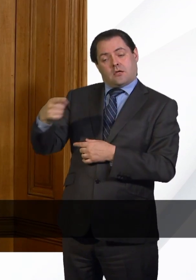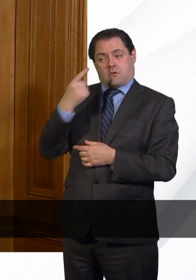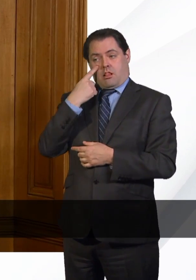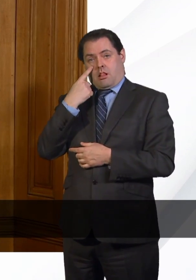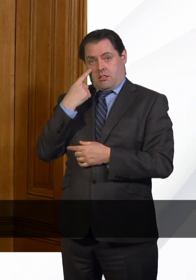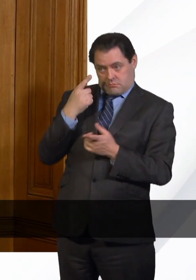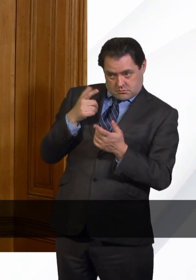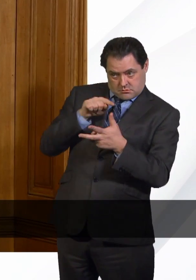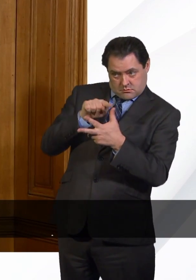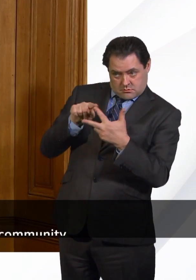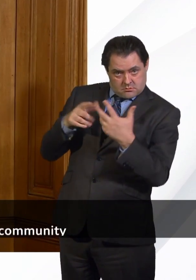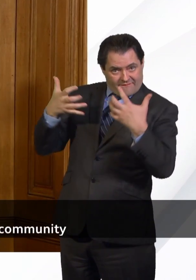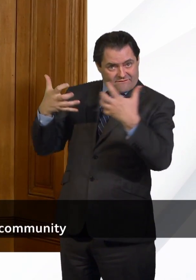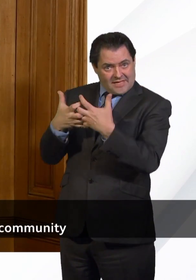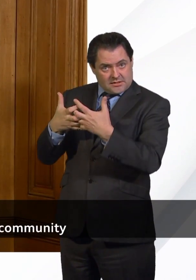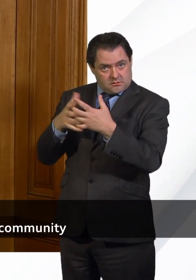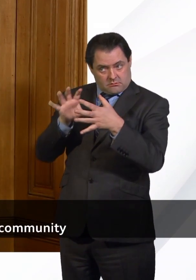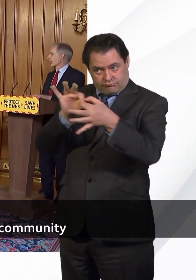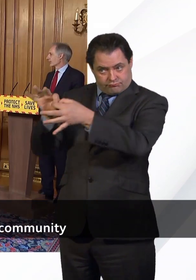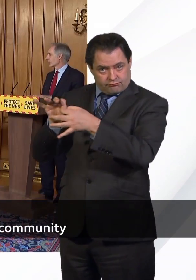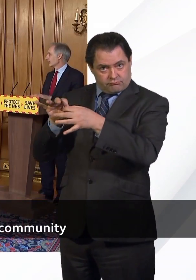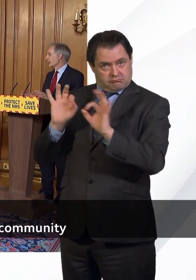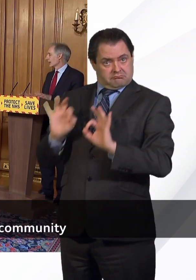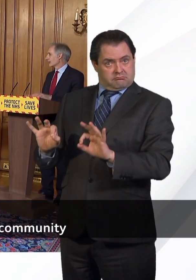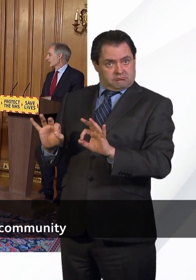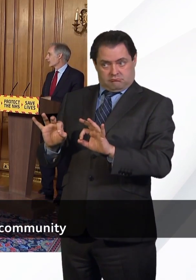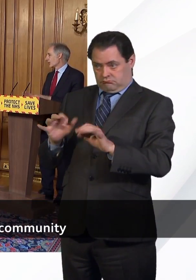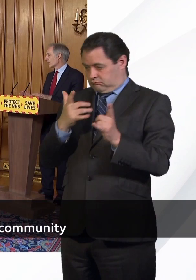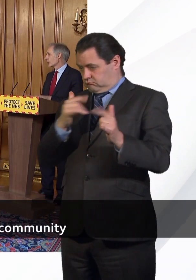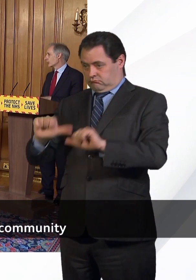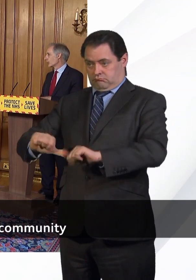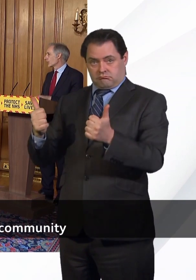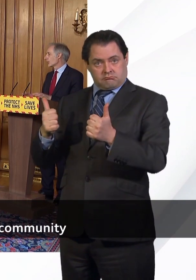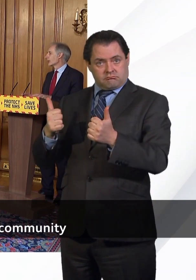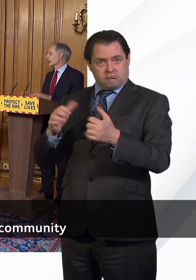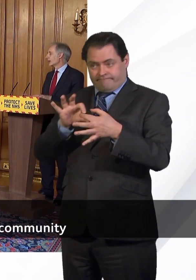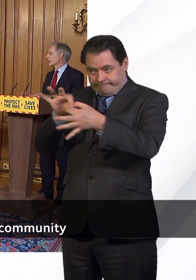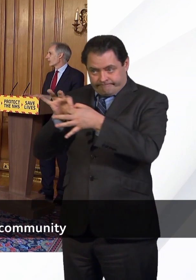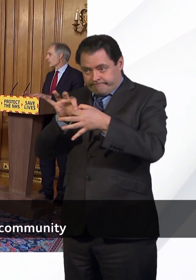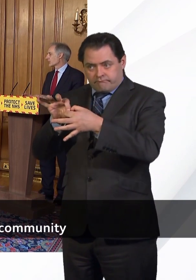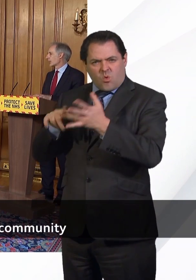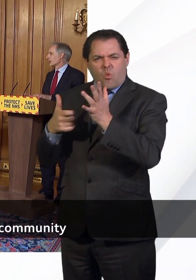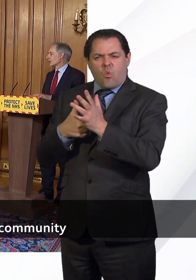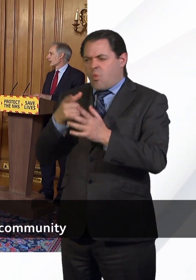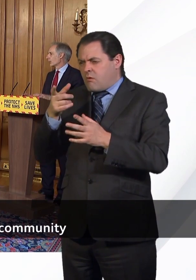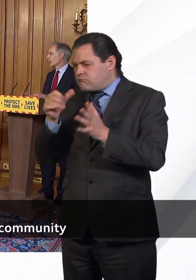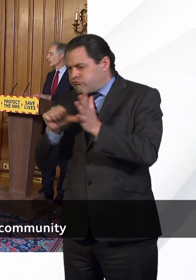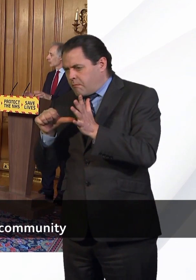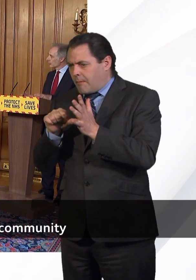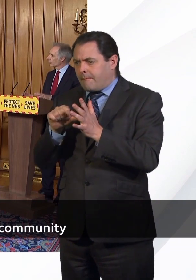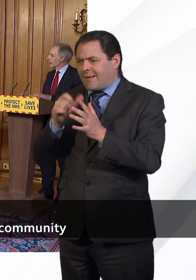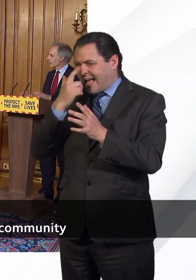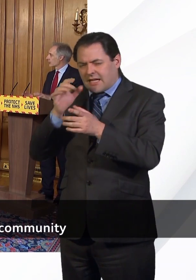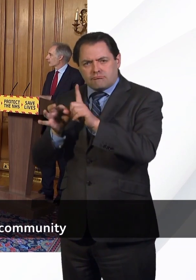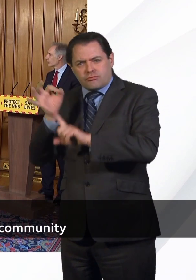different elements integrate together to support each other. So it's a very good point. We are learning from the best practice around the world, but we also have